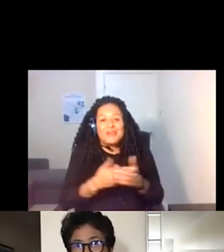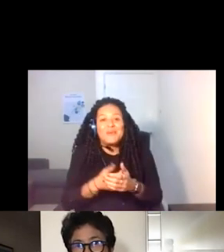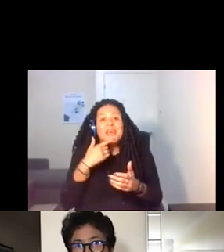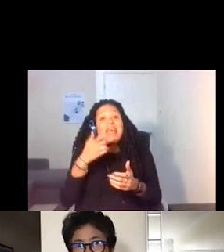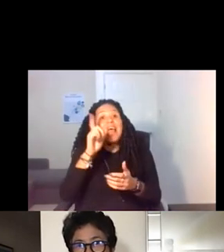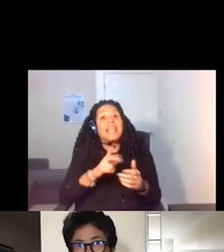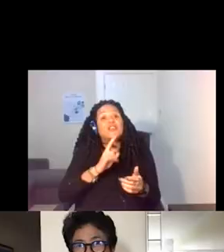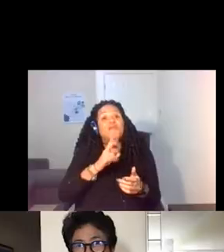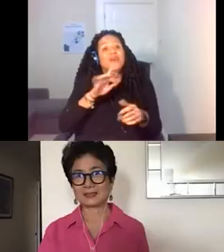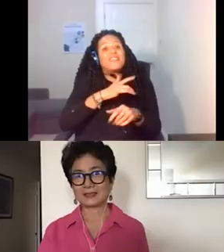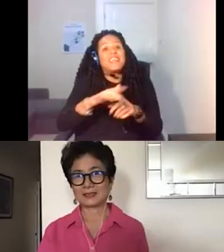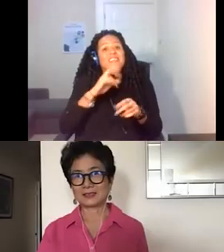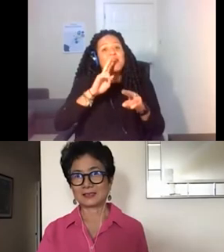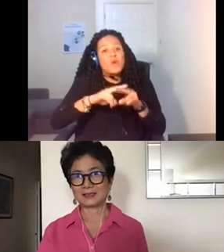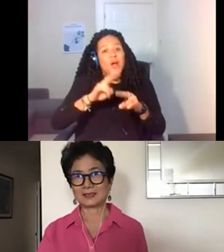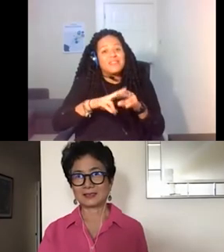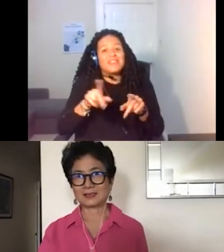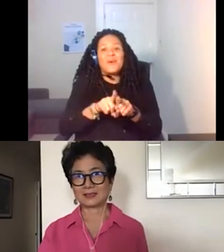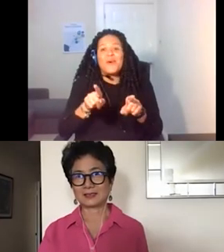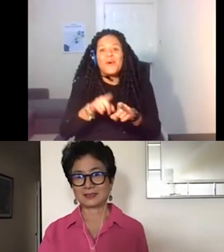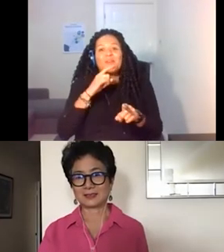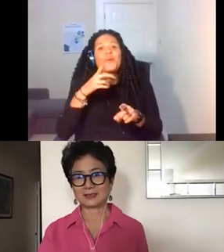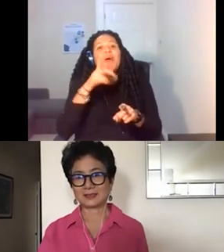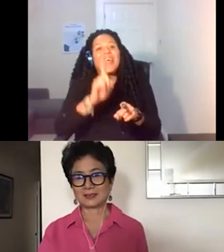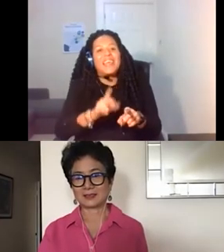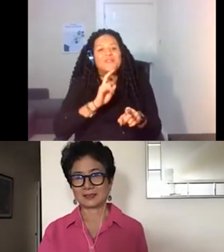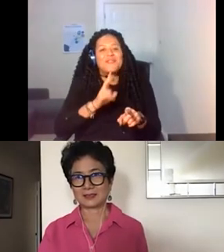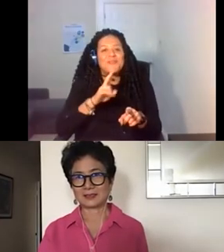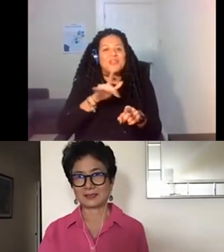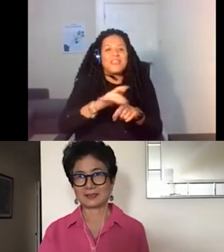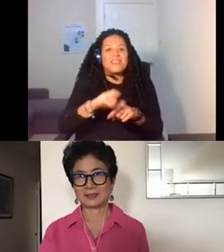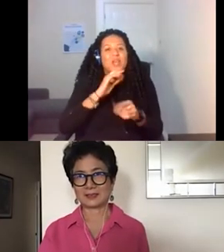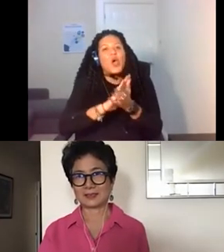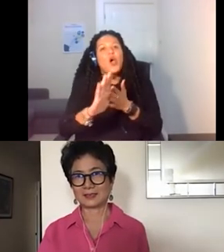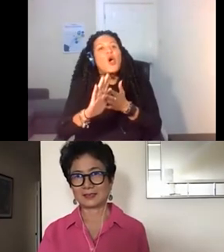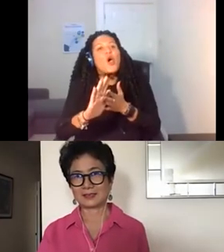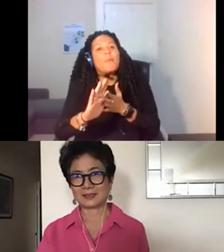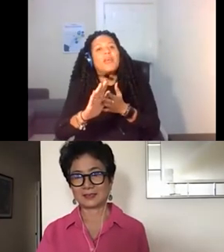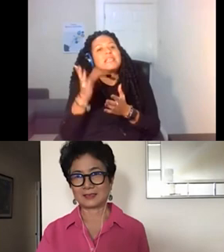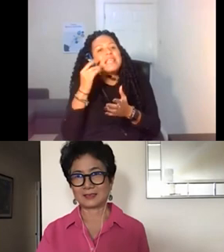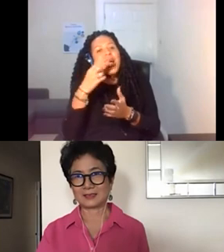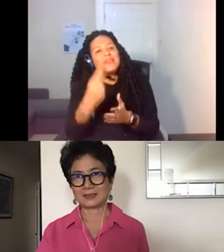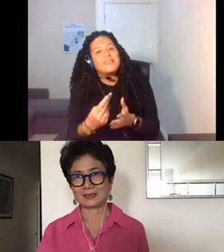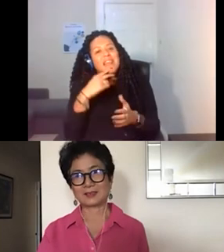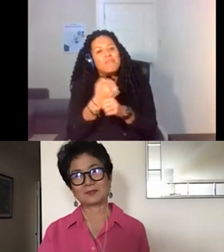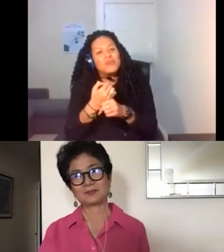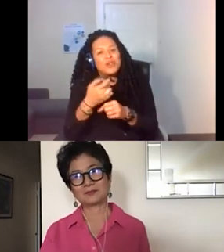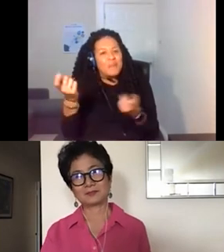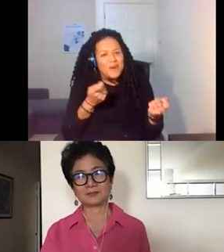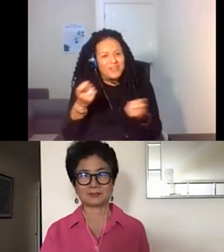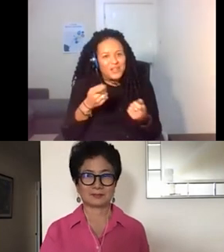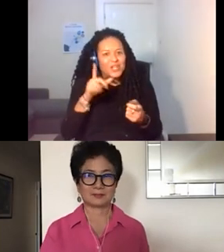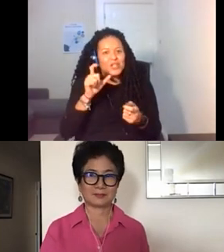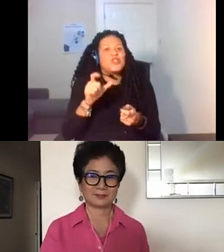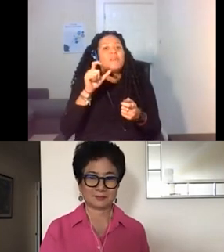Theatre, Frances, and also Electric Voice Theatre, Herbie, sound designer and production manager. From Chelmsford